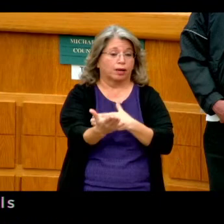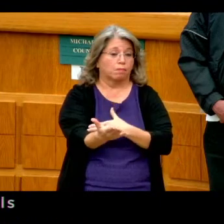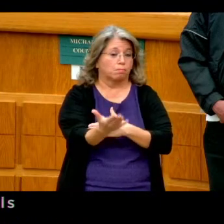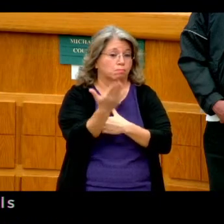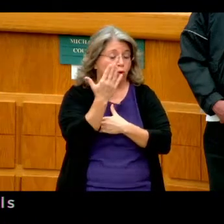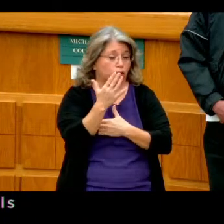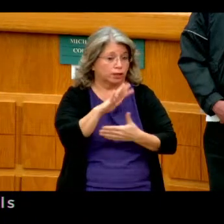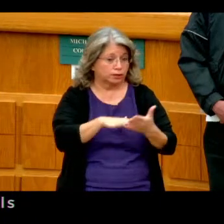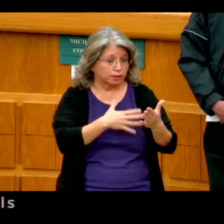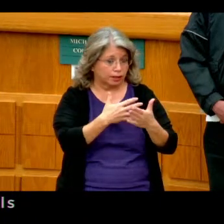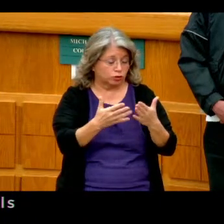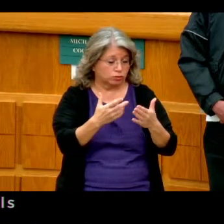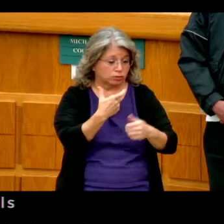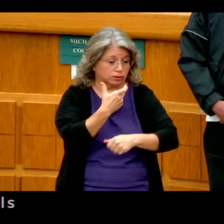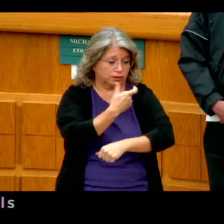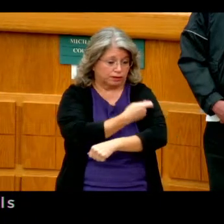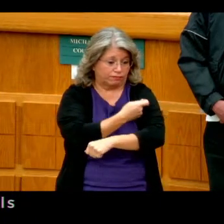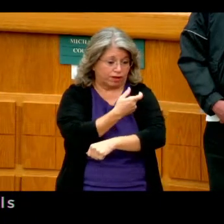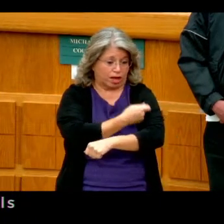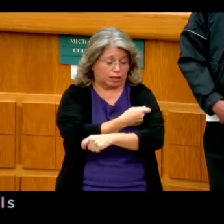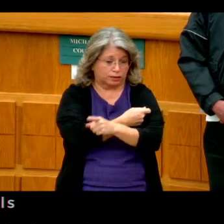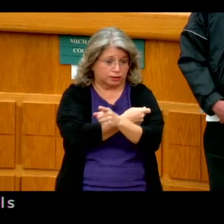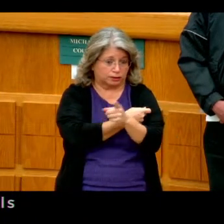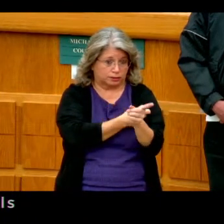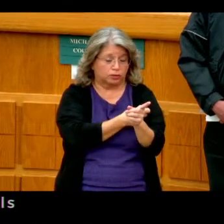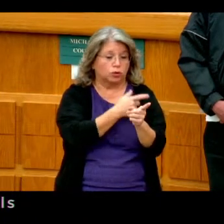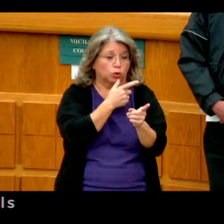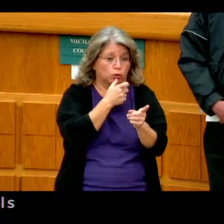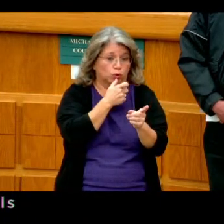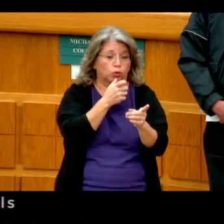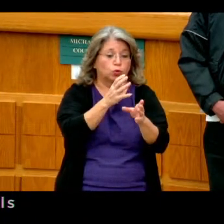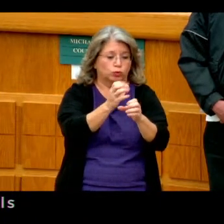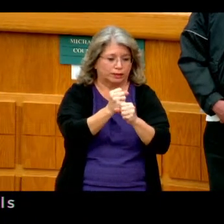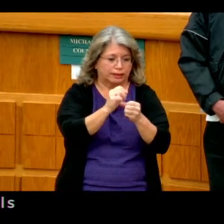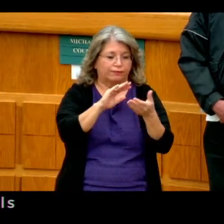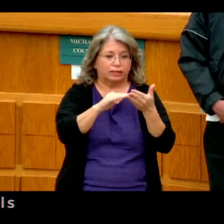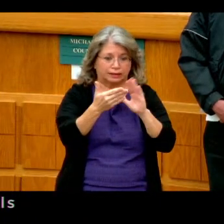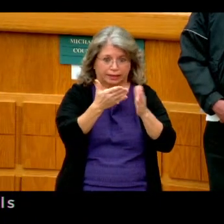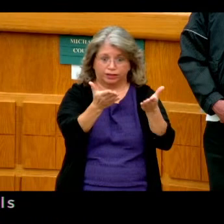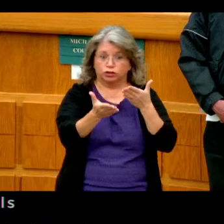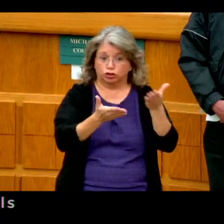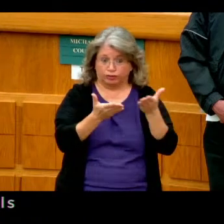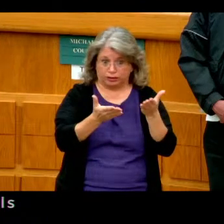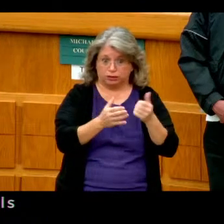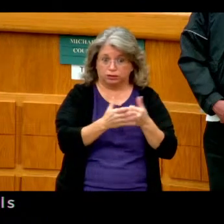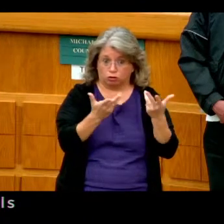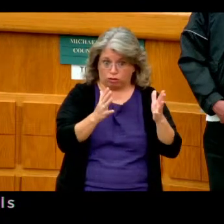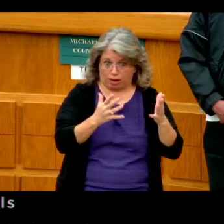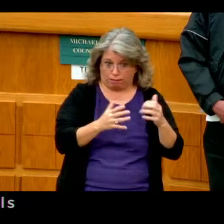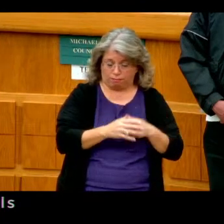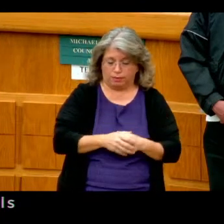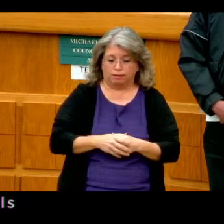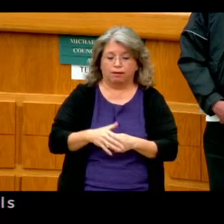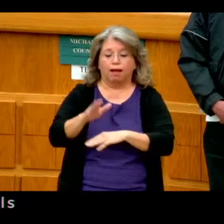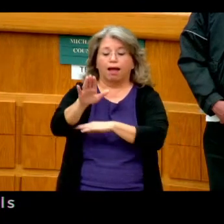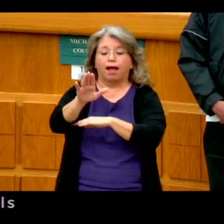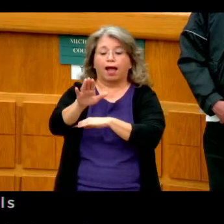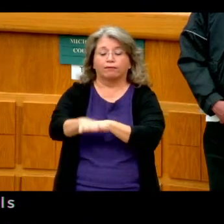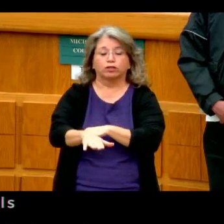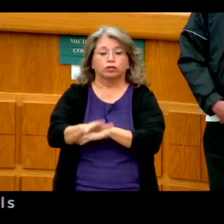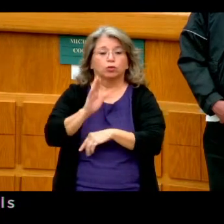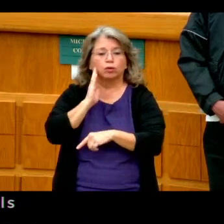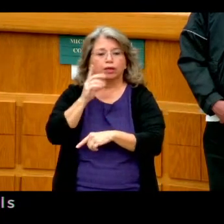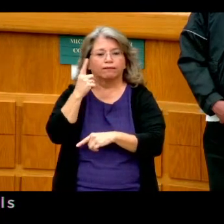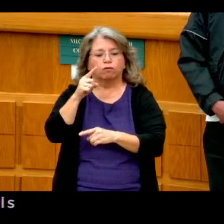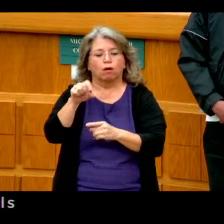provide vaccinations to those receiving city services, and in the afternoons to provide for those that have decided to